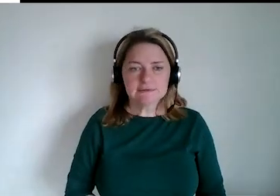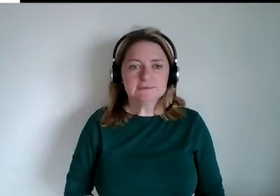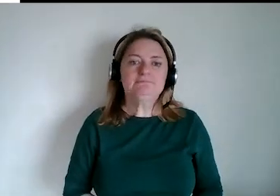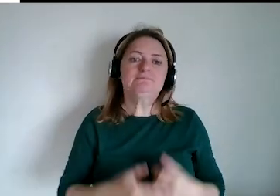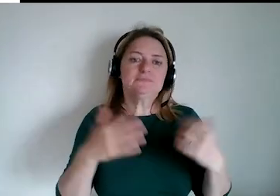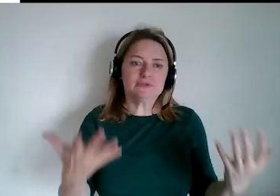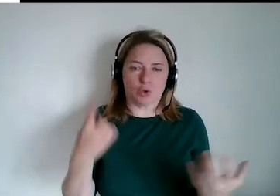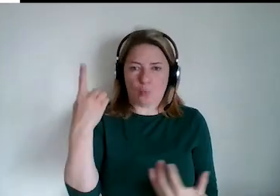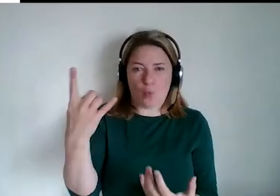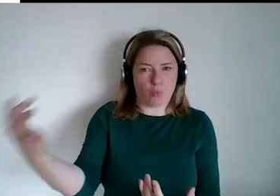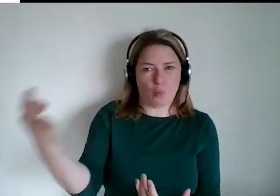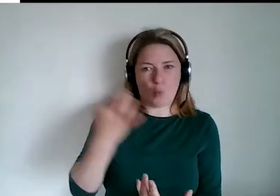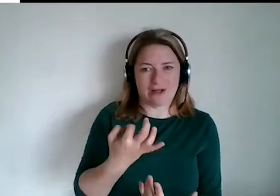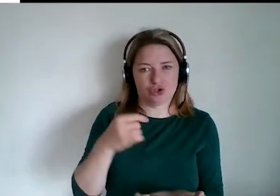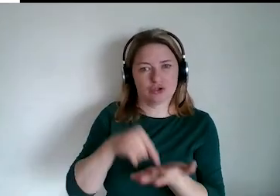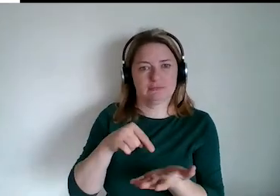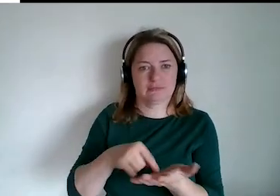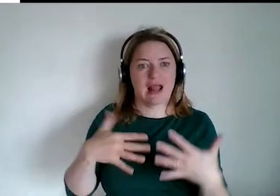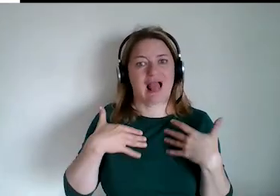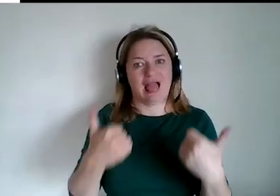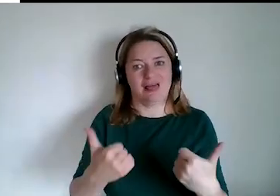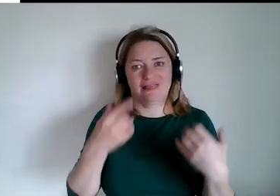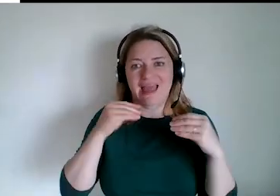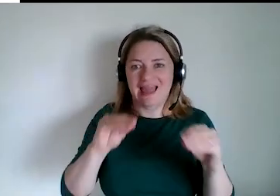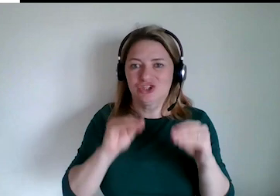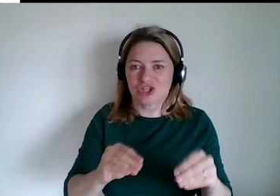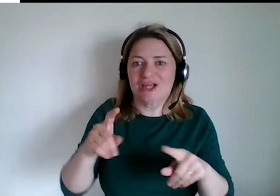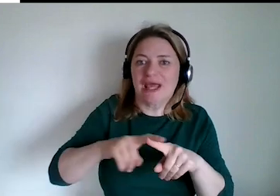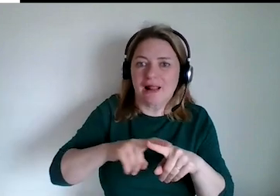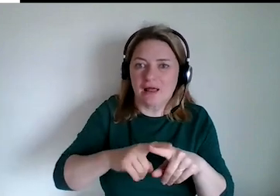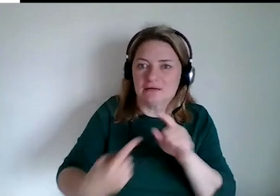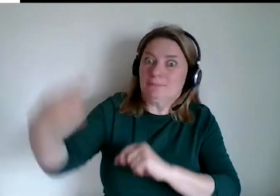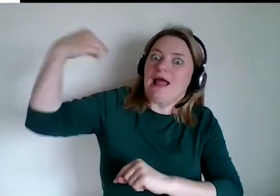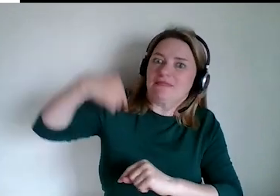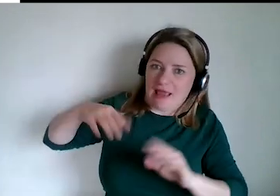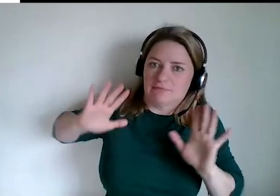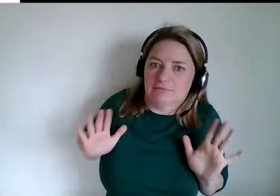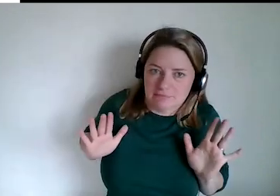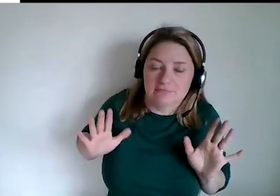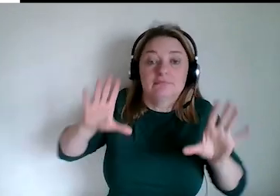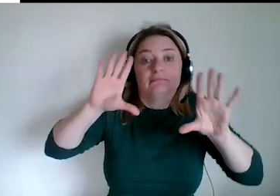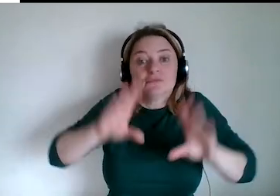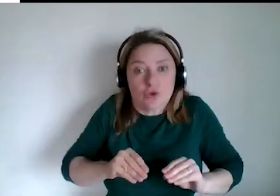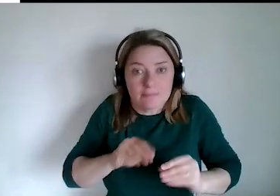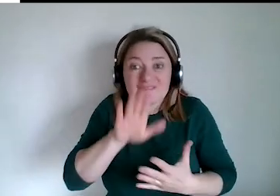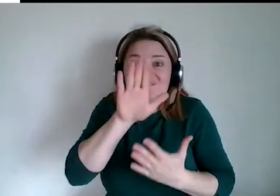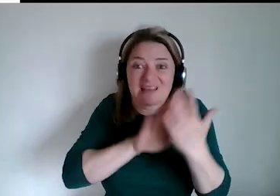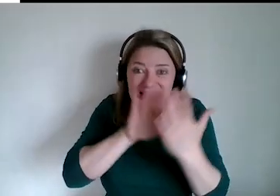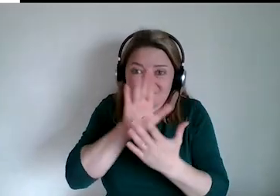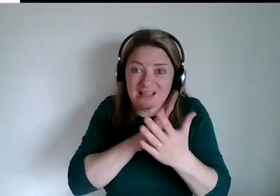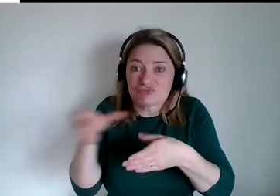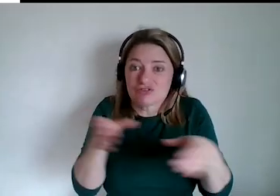worked example. So the question came up, Health Education England, as it was then, suspended face-to-face processes for recruitment